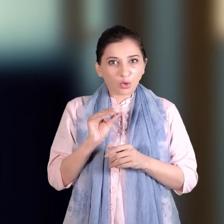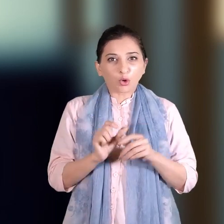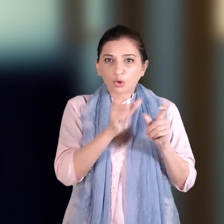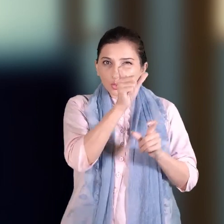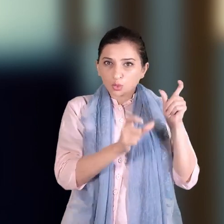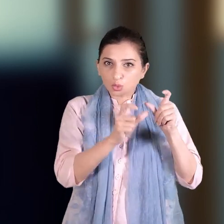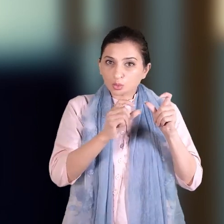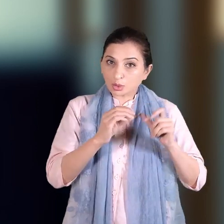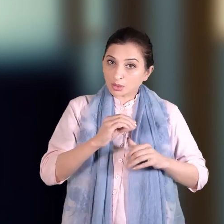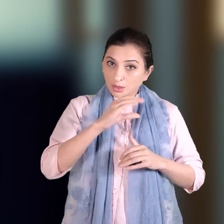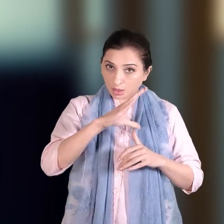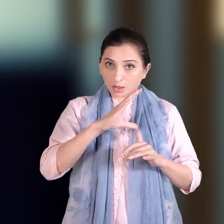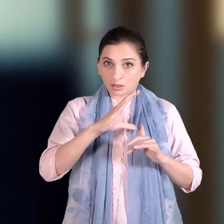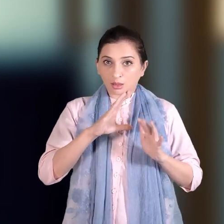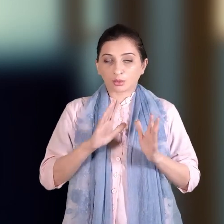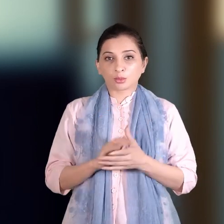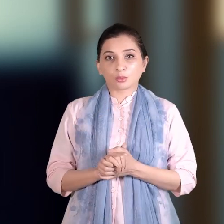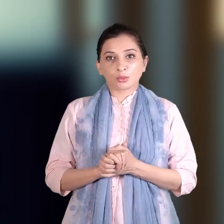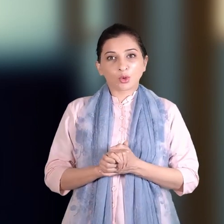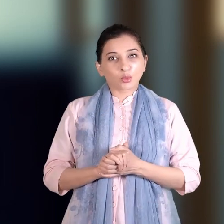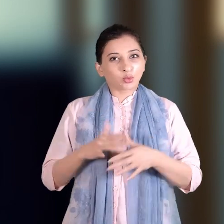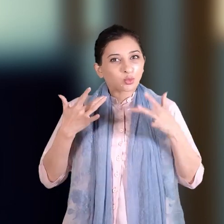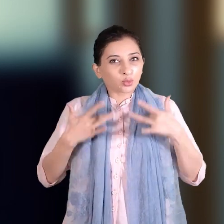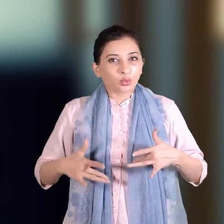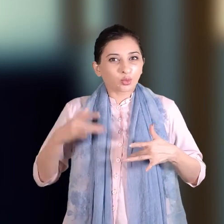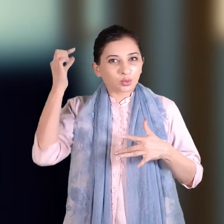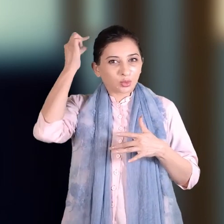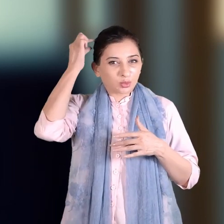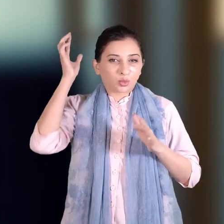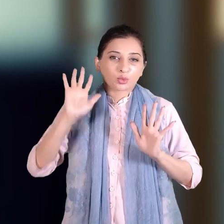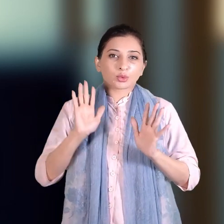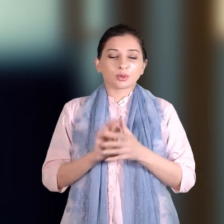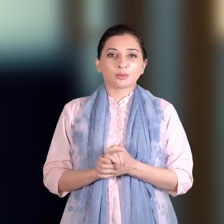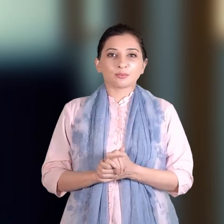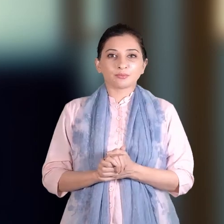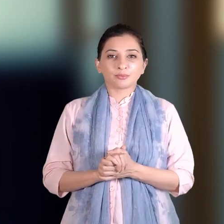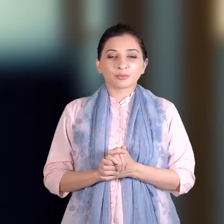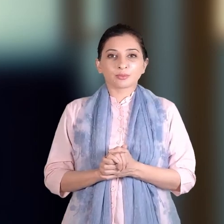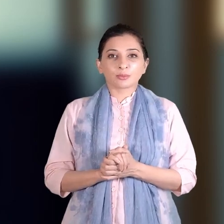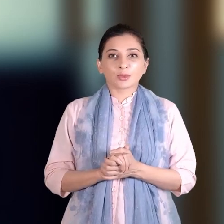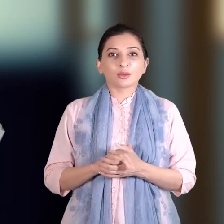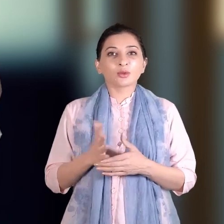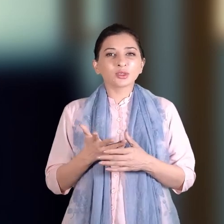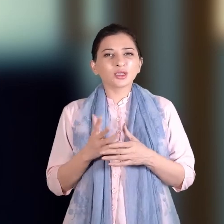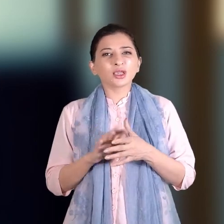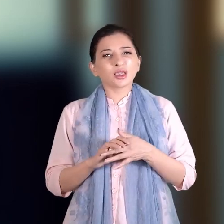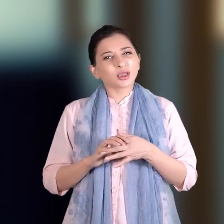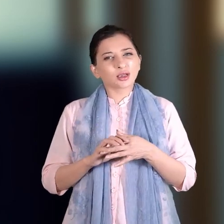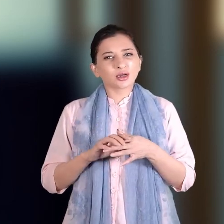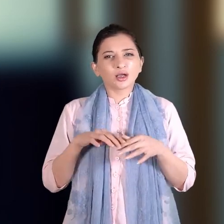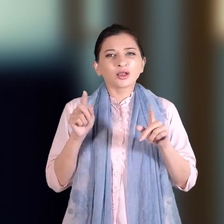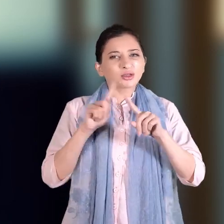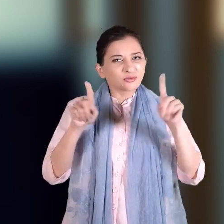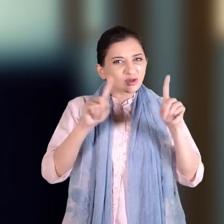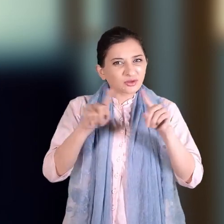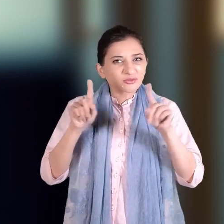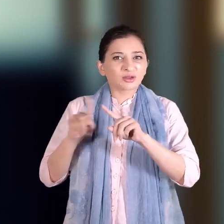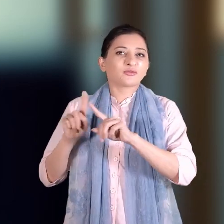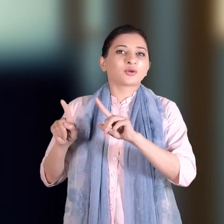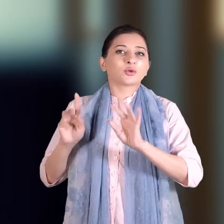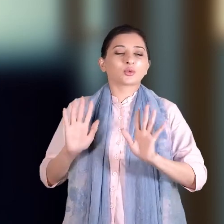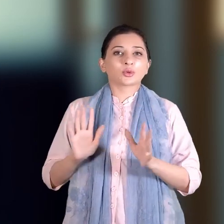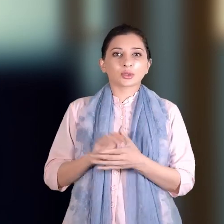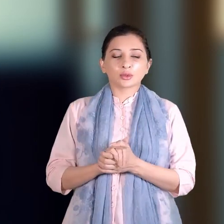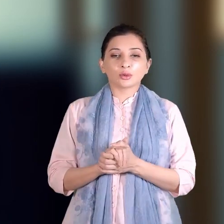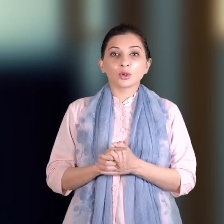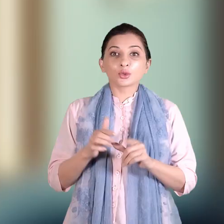some experience extreme emotional and mental distress, which means that it is actually a spectrum. And